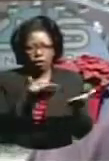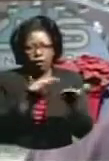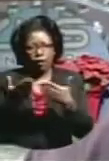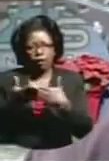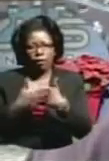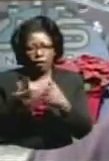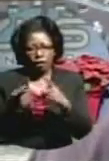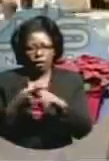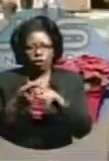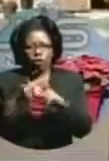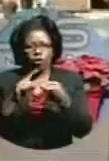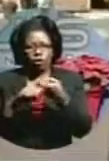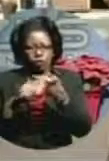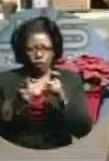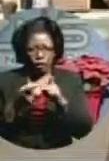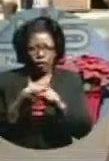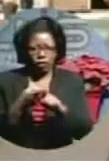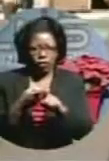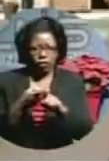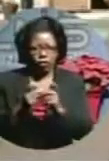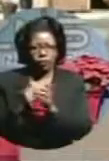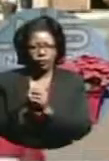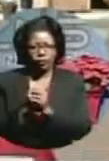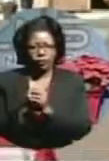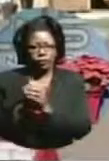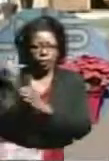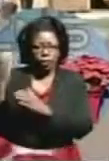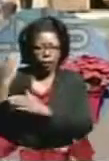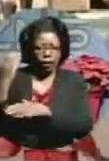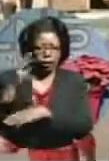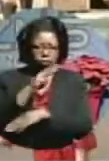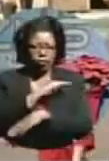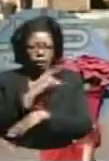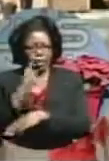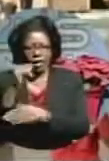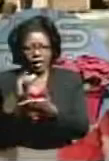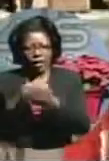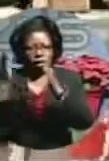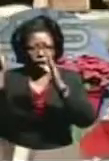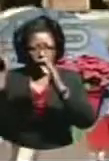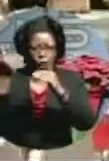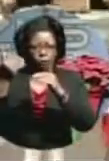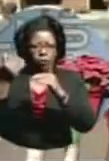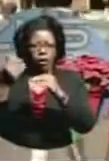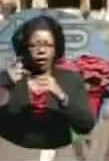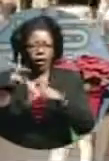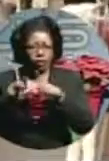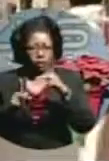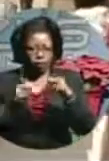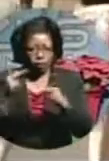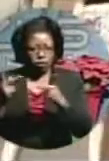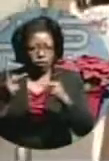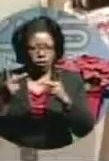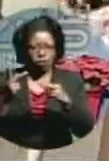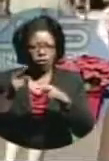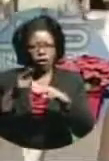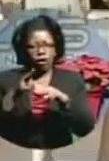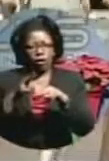to friends and relatives. Port Controller Commander McNeil says he hopes that visitor numbers for fall and winter